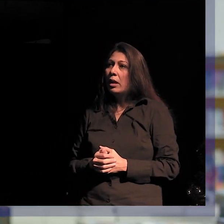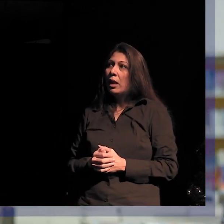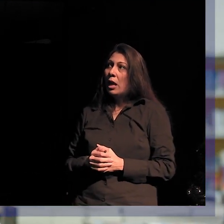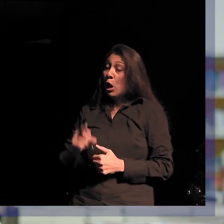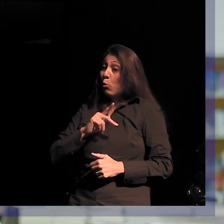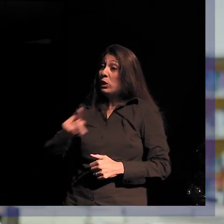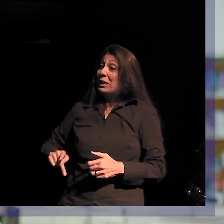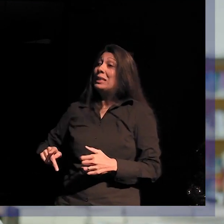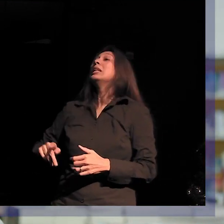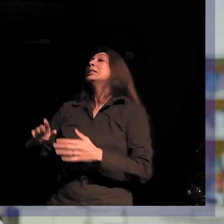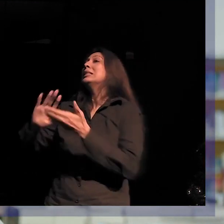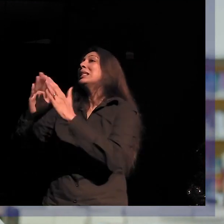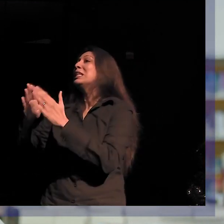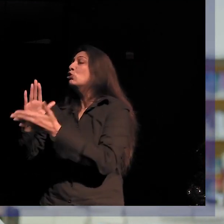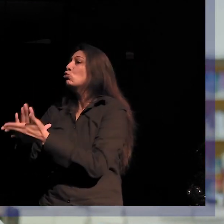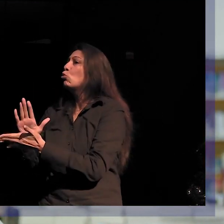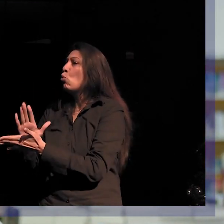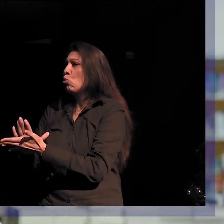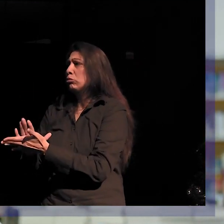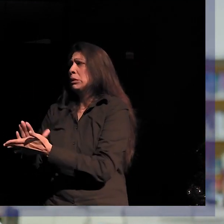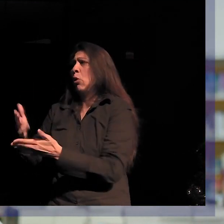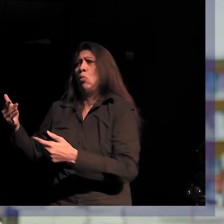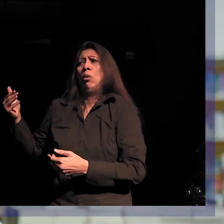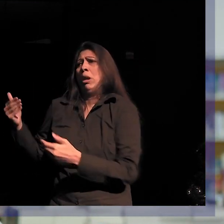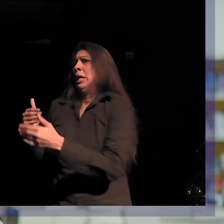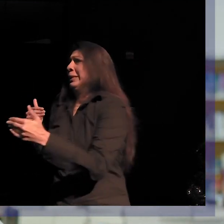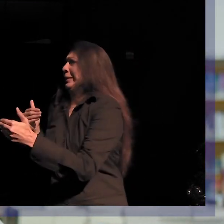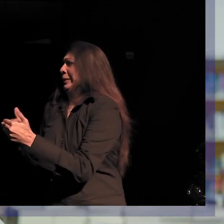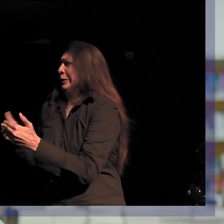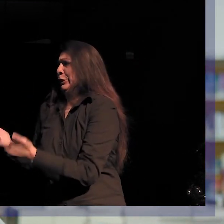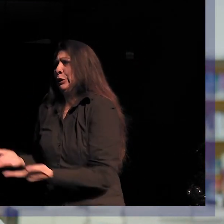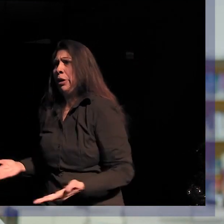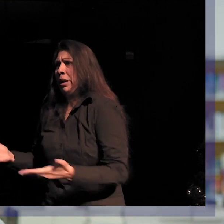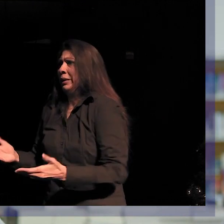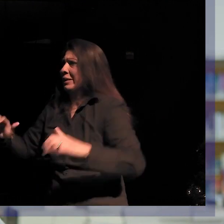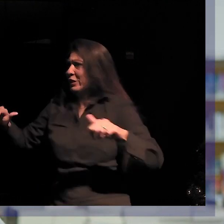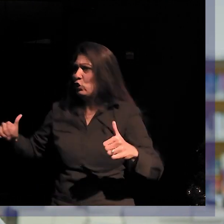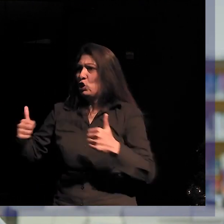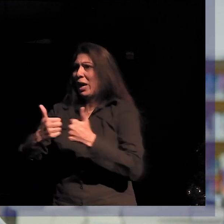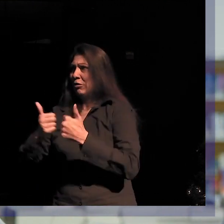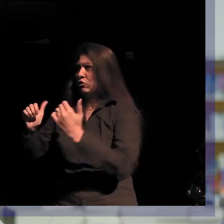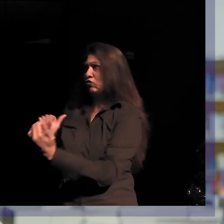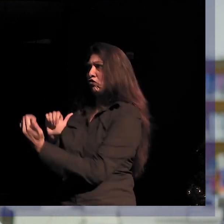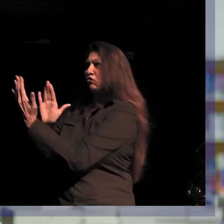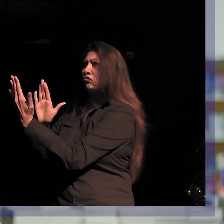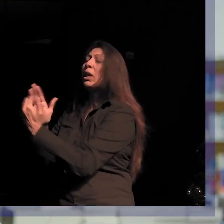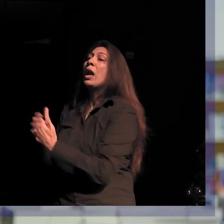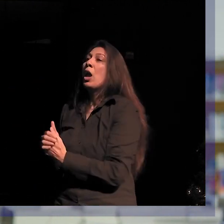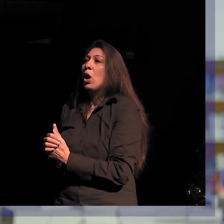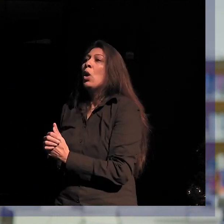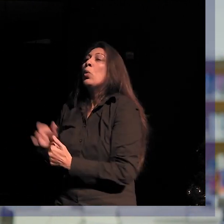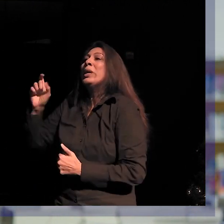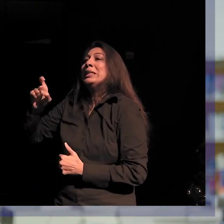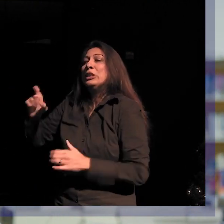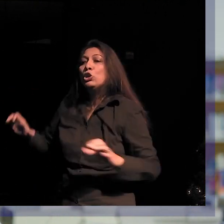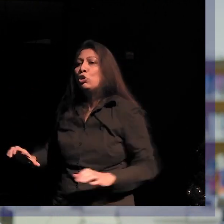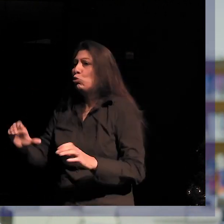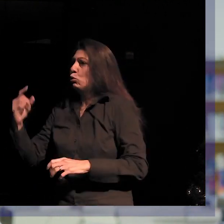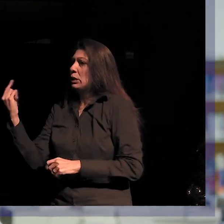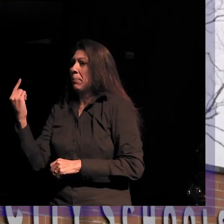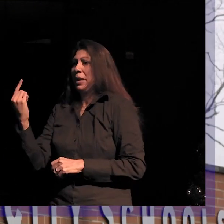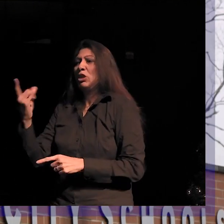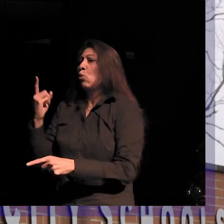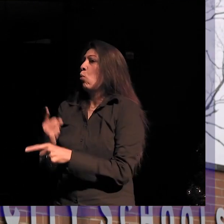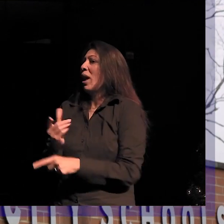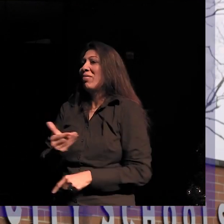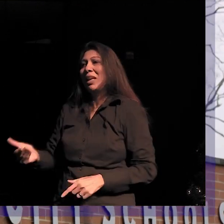Princeton City Schools are literally in our backyard. Now that we know the challenges facing them, we have to do something. It's just the right